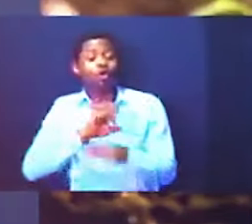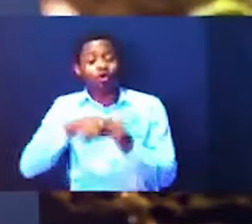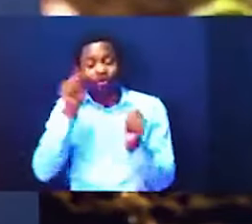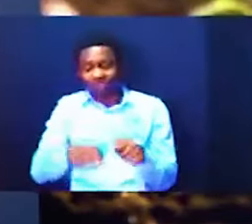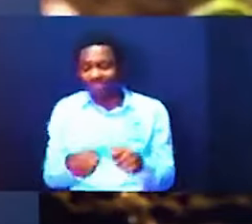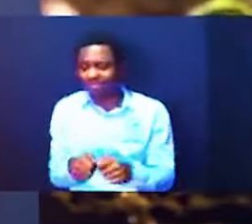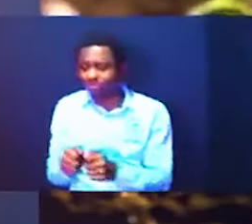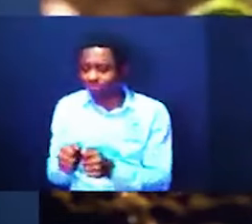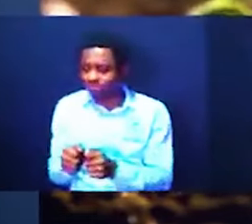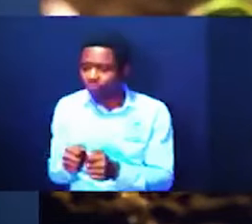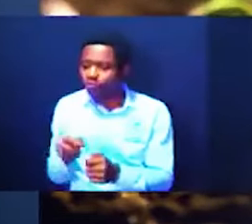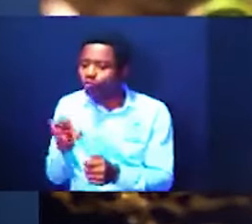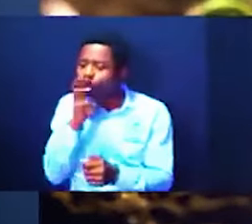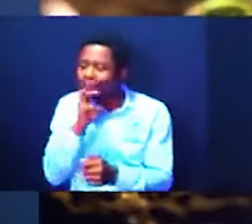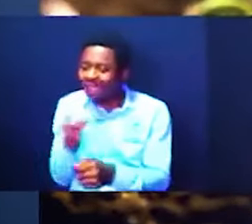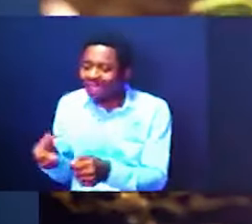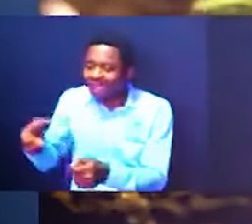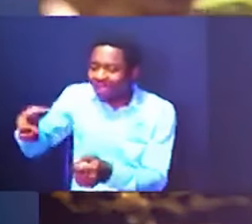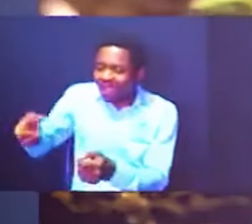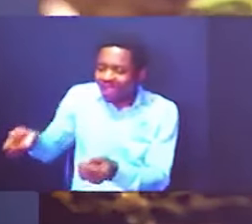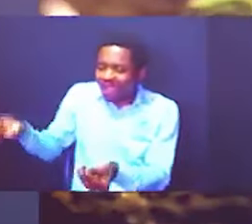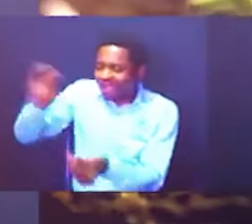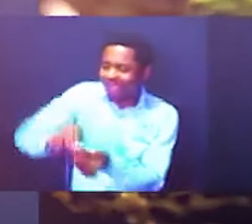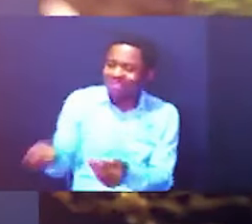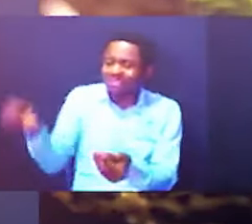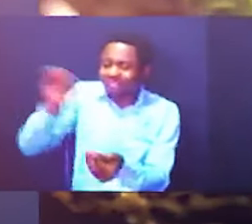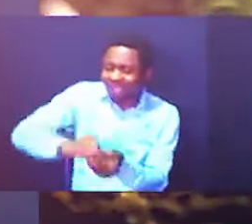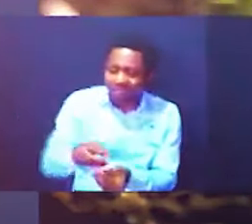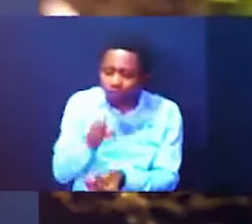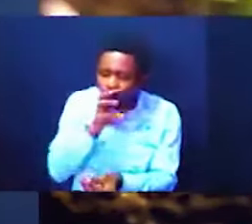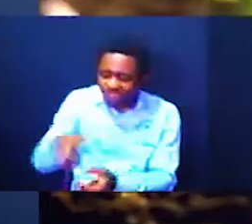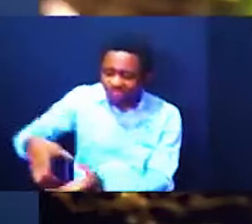together? Now, I